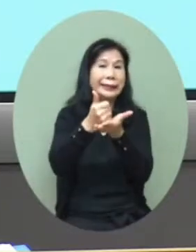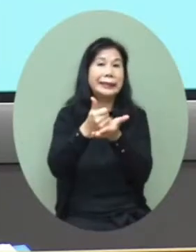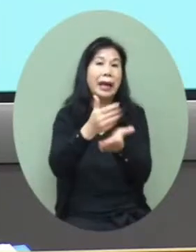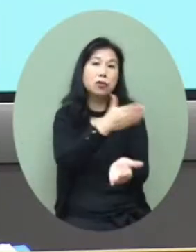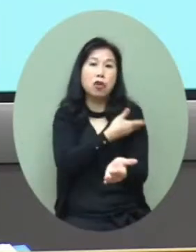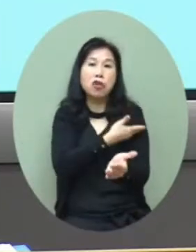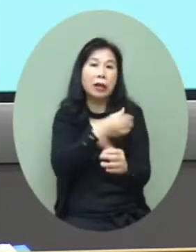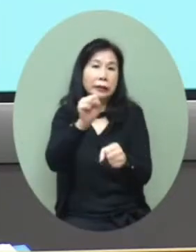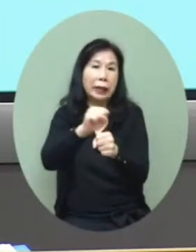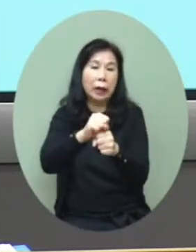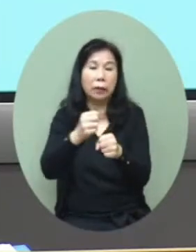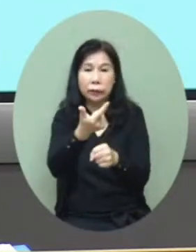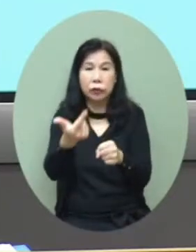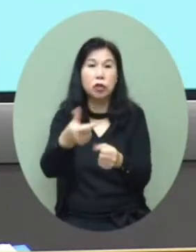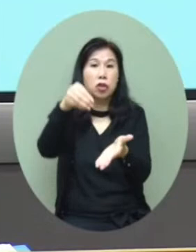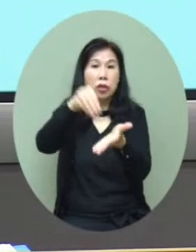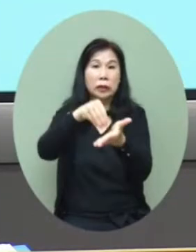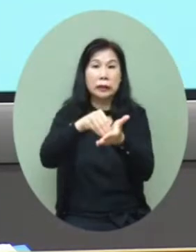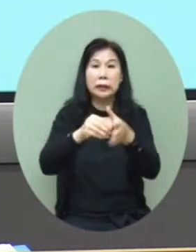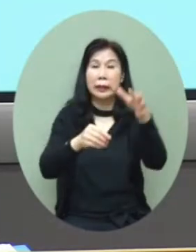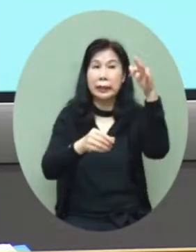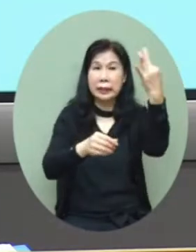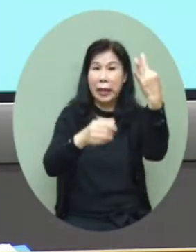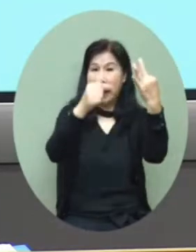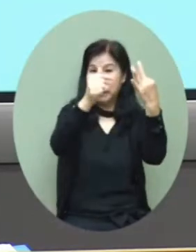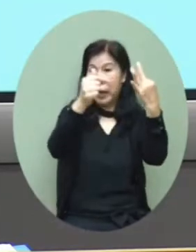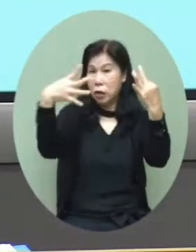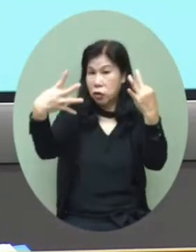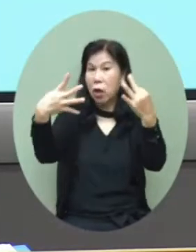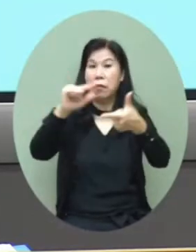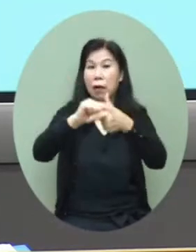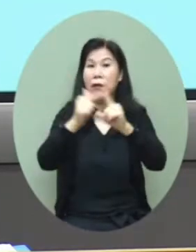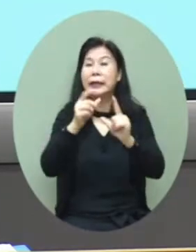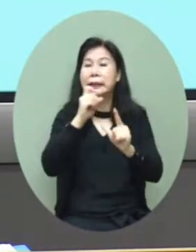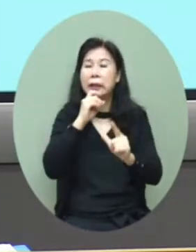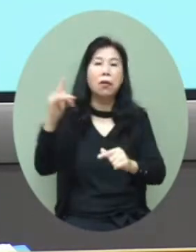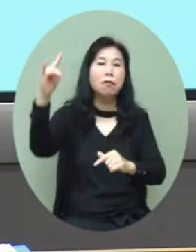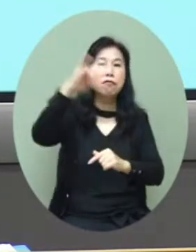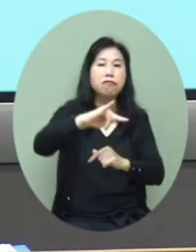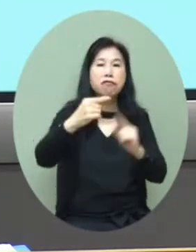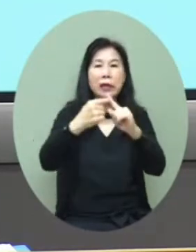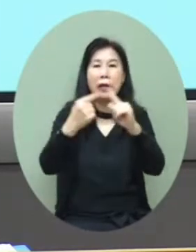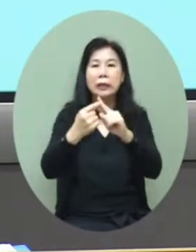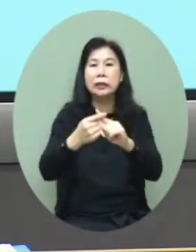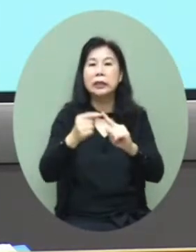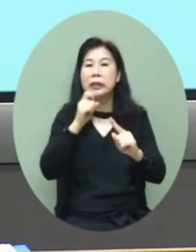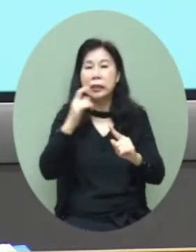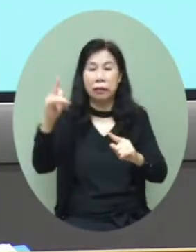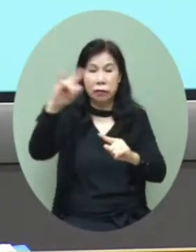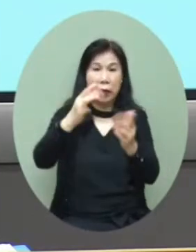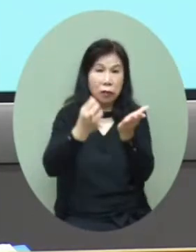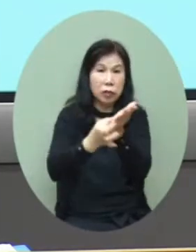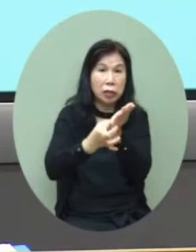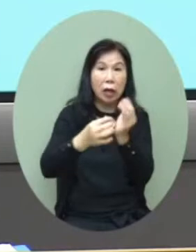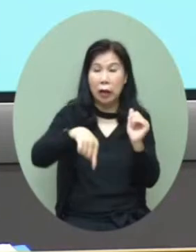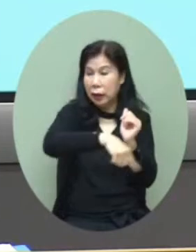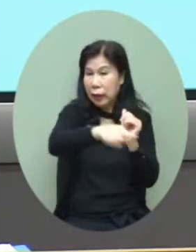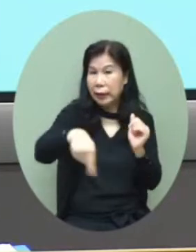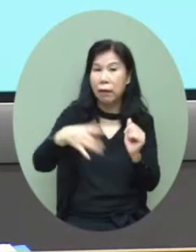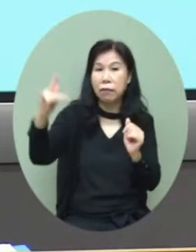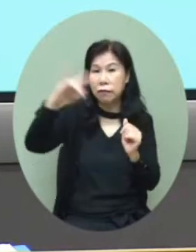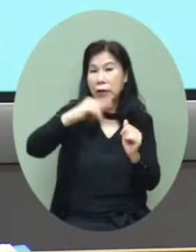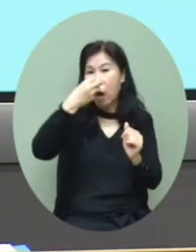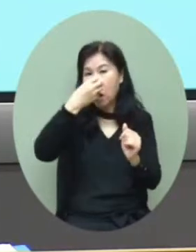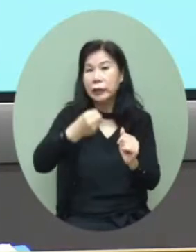we will deploy more manpower at the airports because we believe that after the 3+4 arrangements is put in